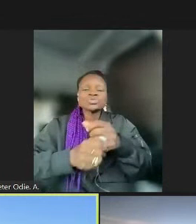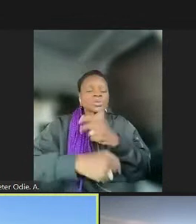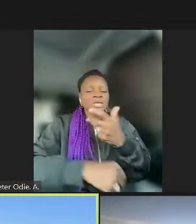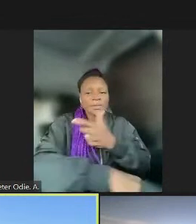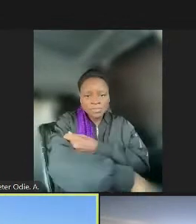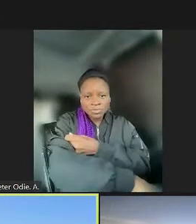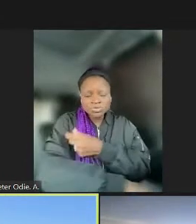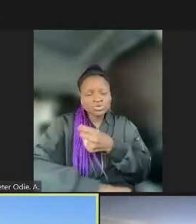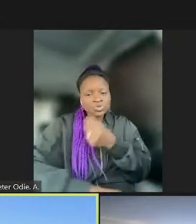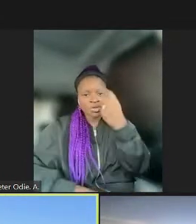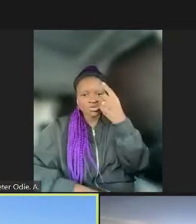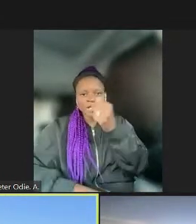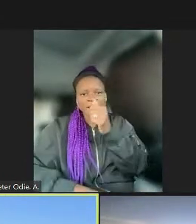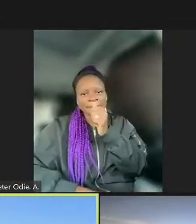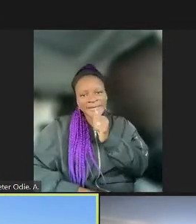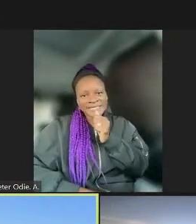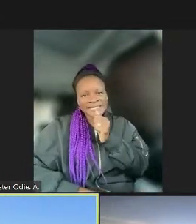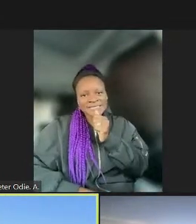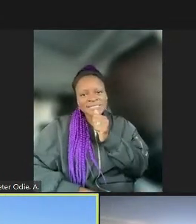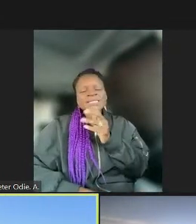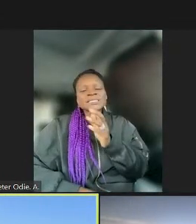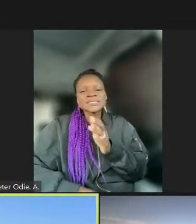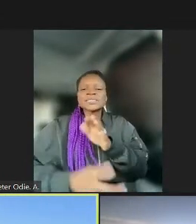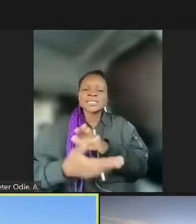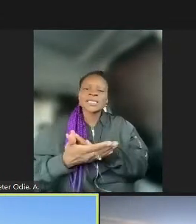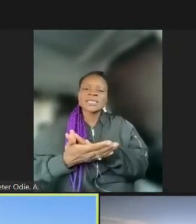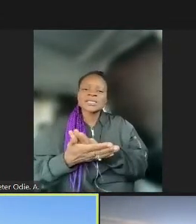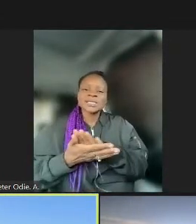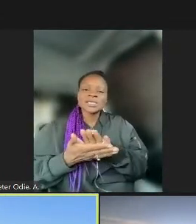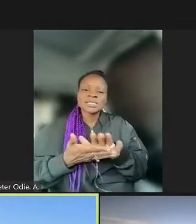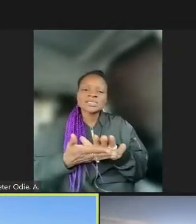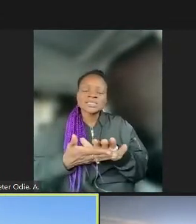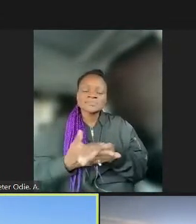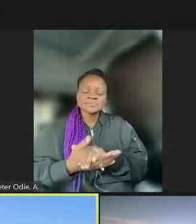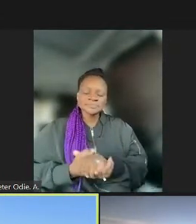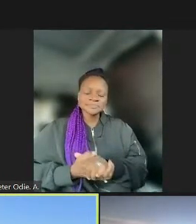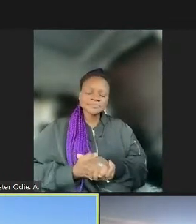We have seen a lot of increased demand at our clinics.